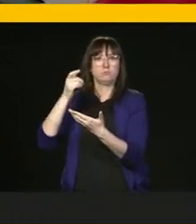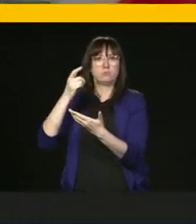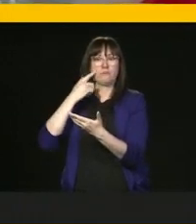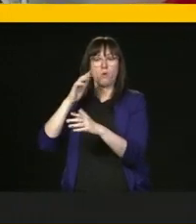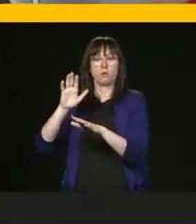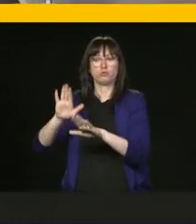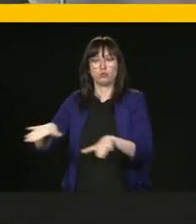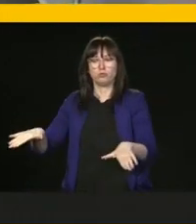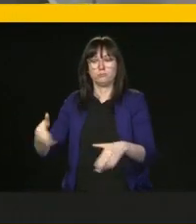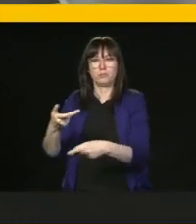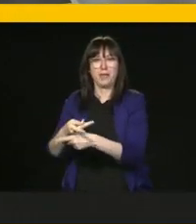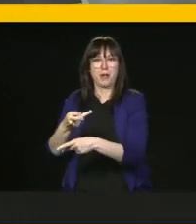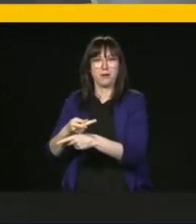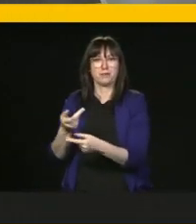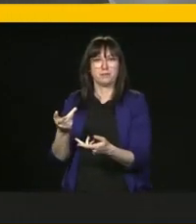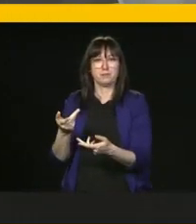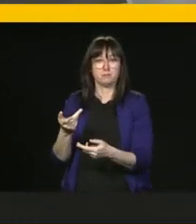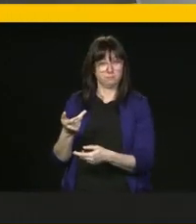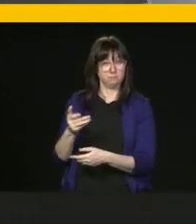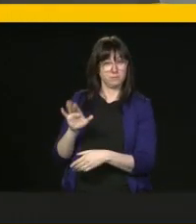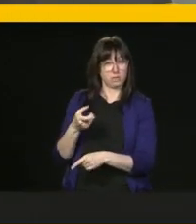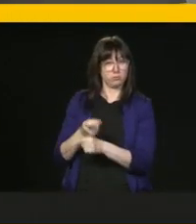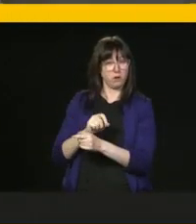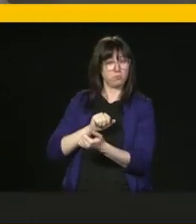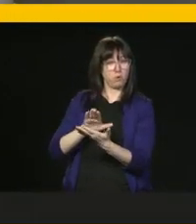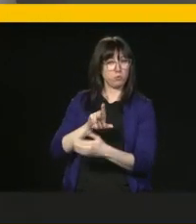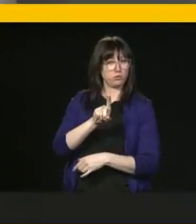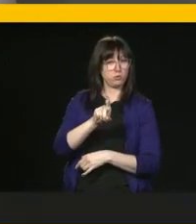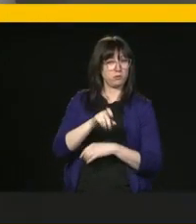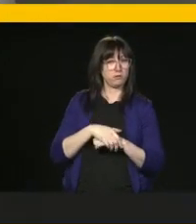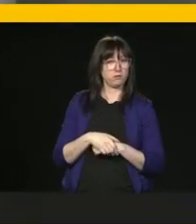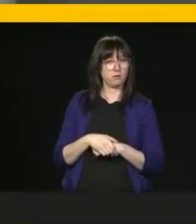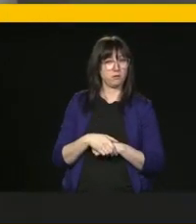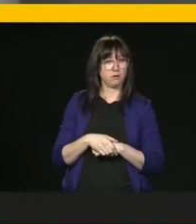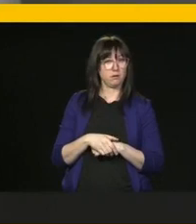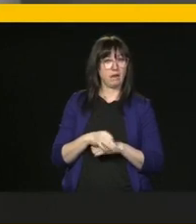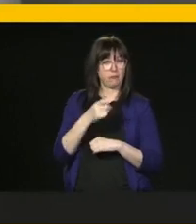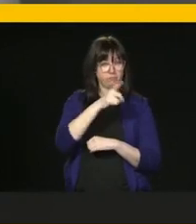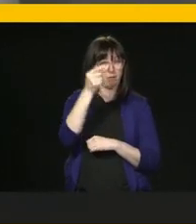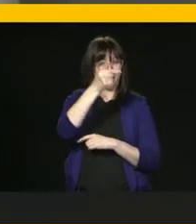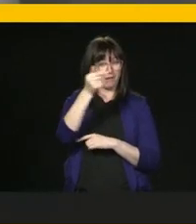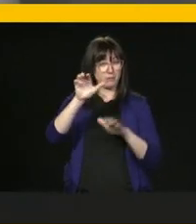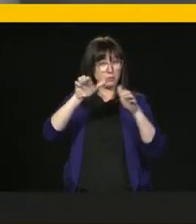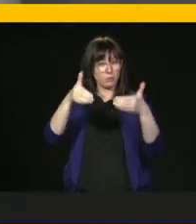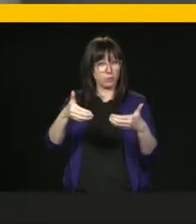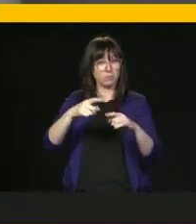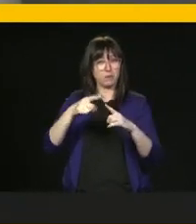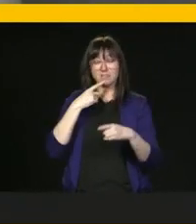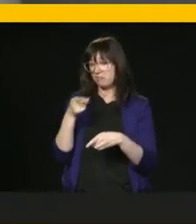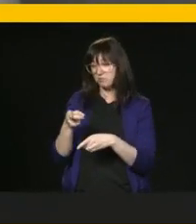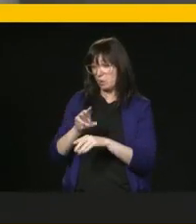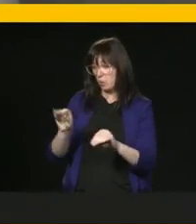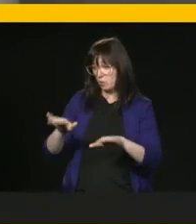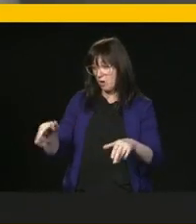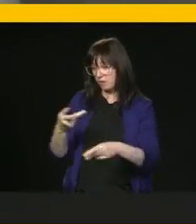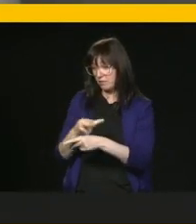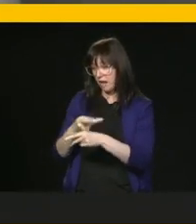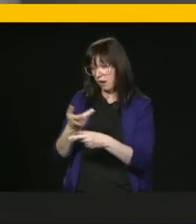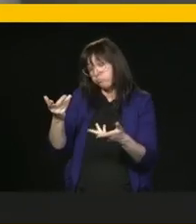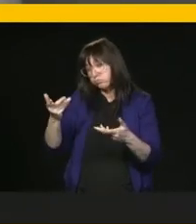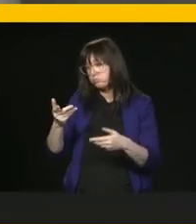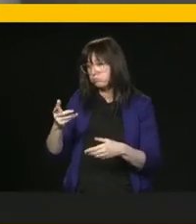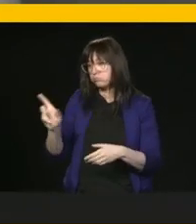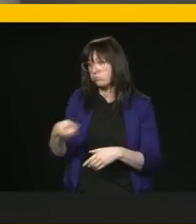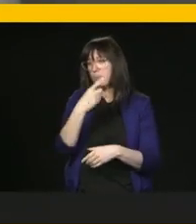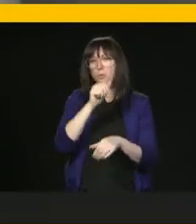send when you're, a governmental body? I will just repeat that employers should